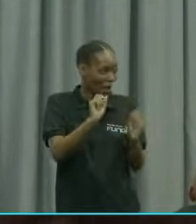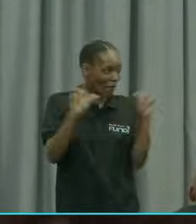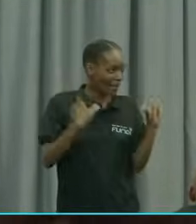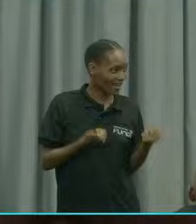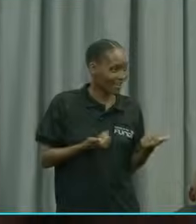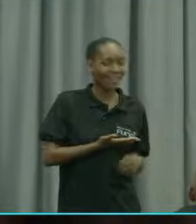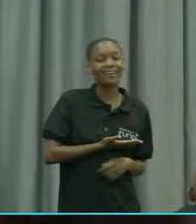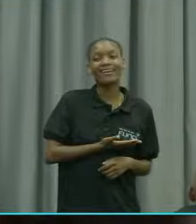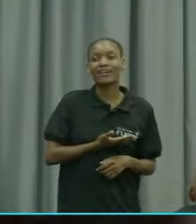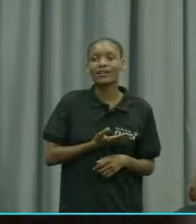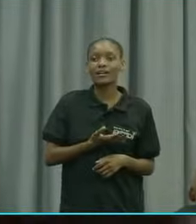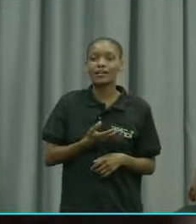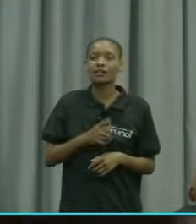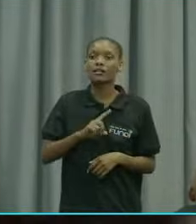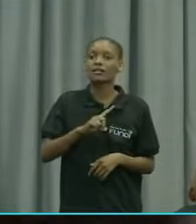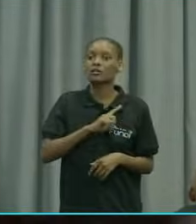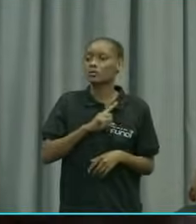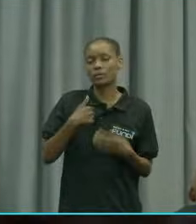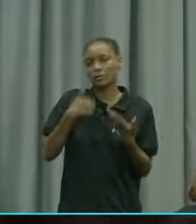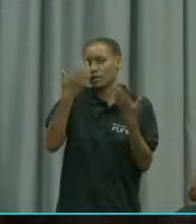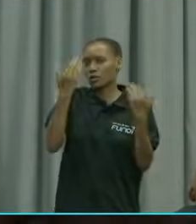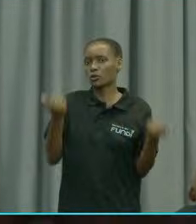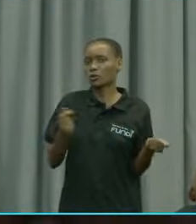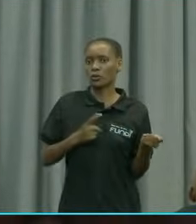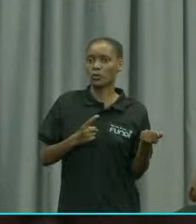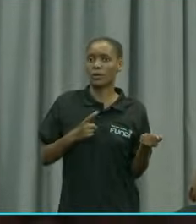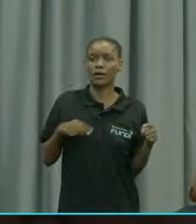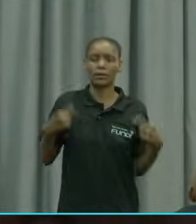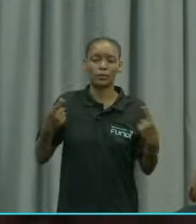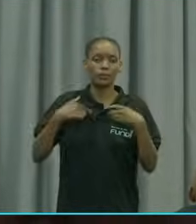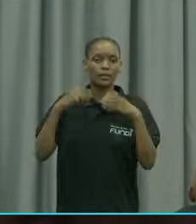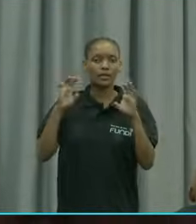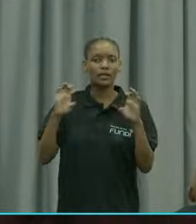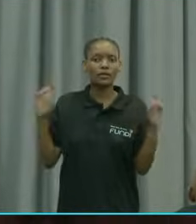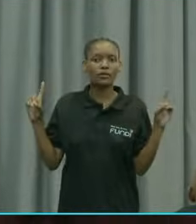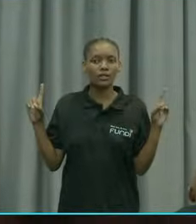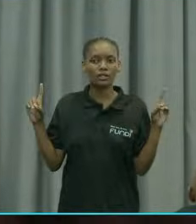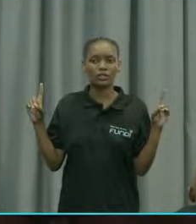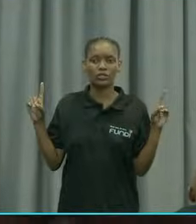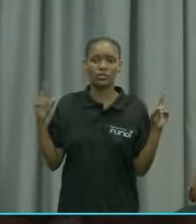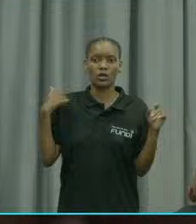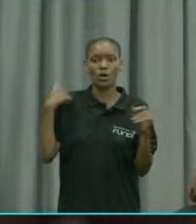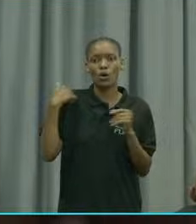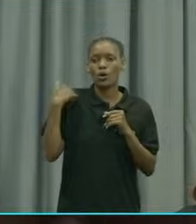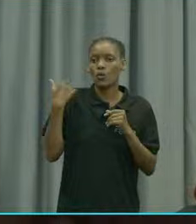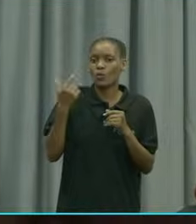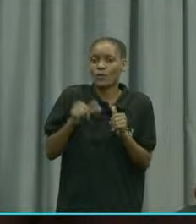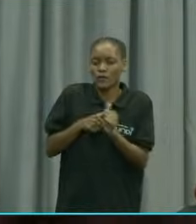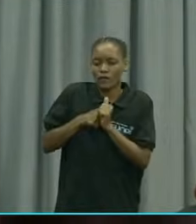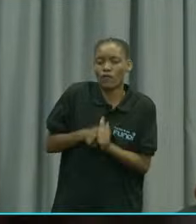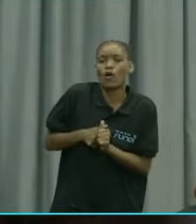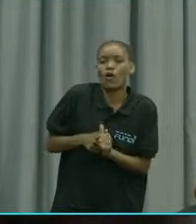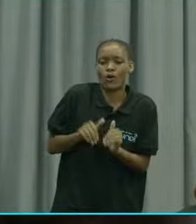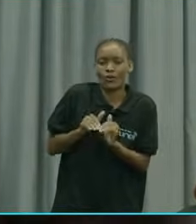Because I don't know why as education we are stuck with the quintiling system, because